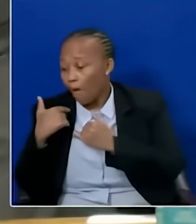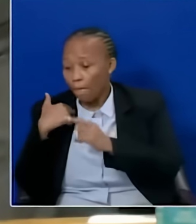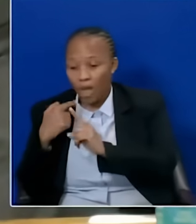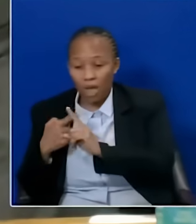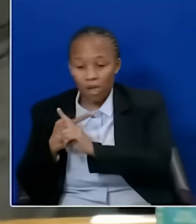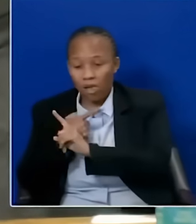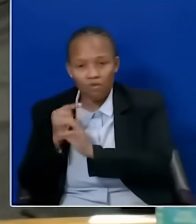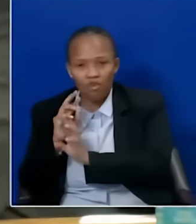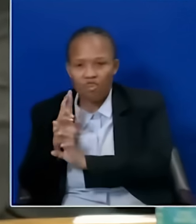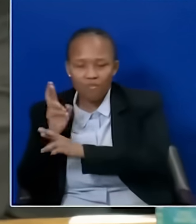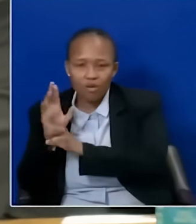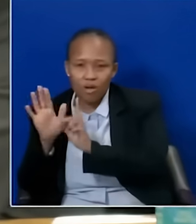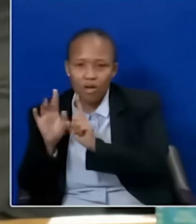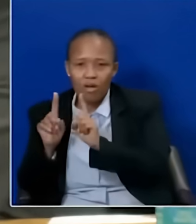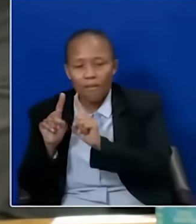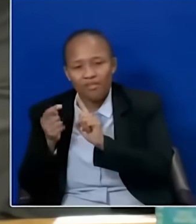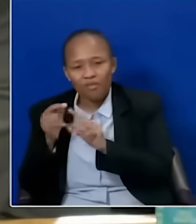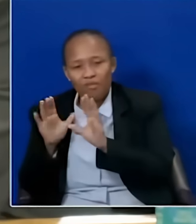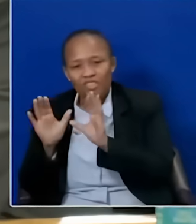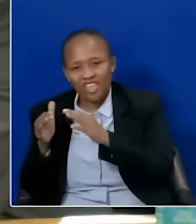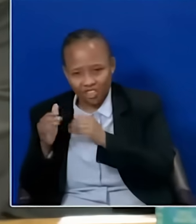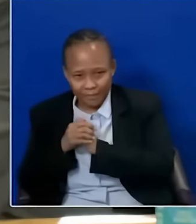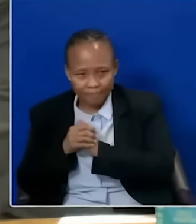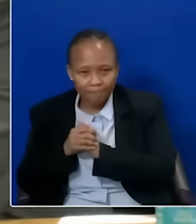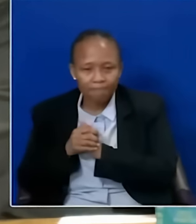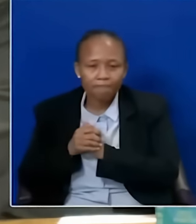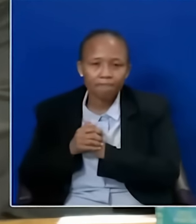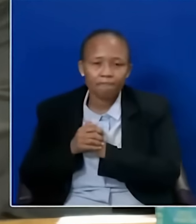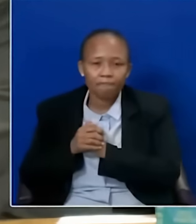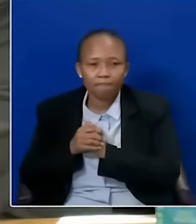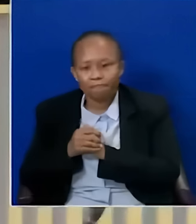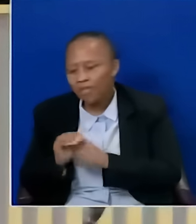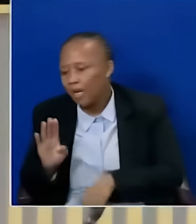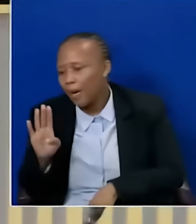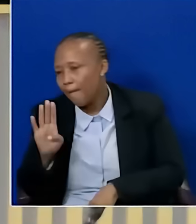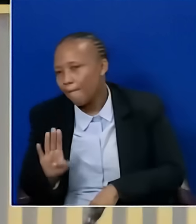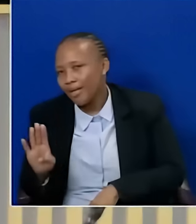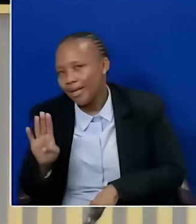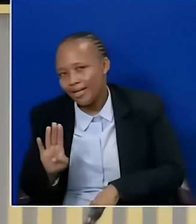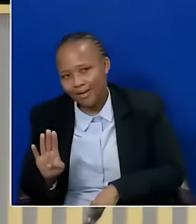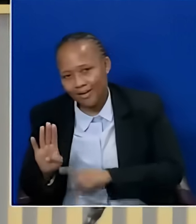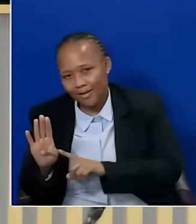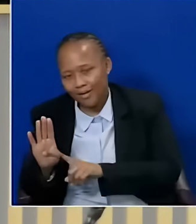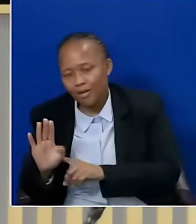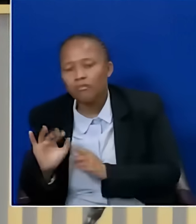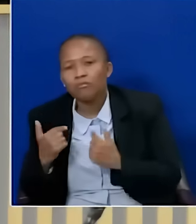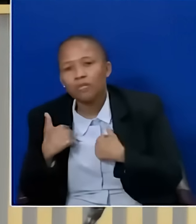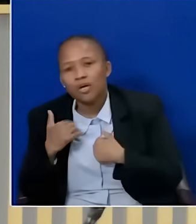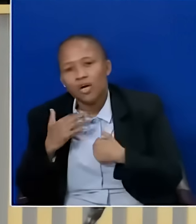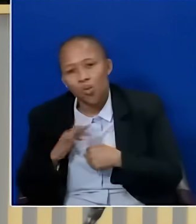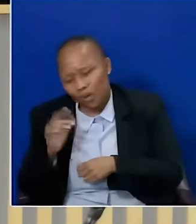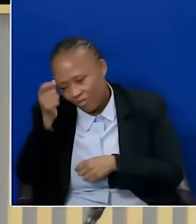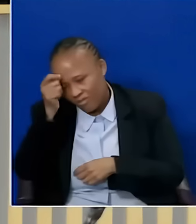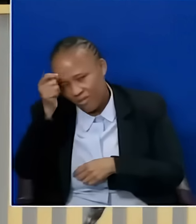of the report. That's my question. Thank you. Brigadier, and it's really me trying to understand, to follow your evidence,